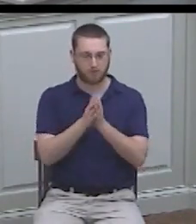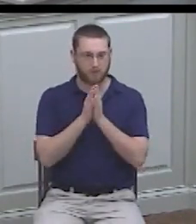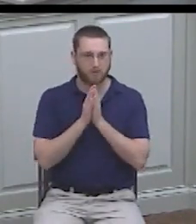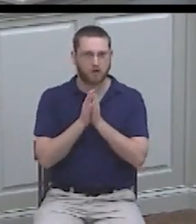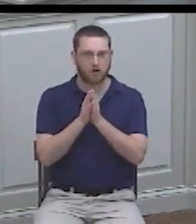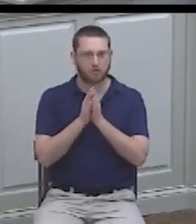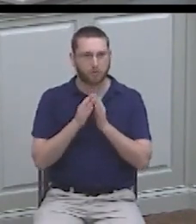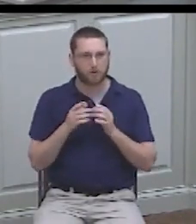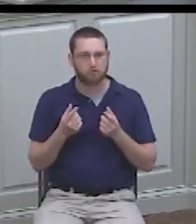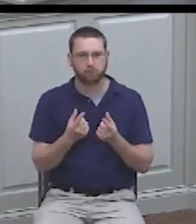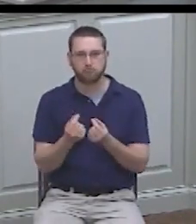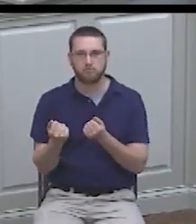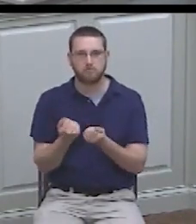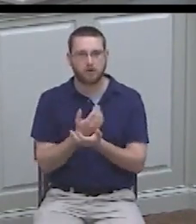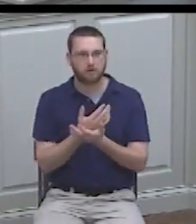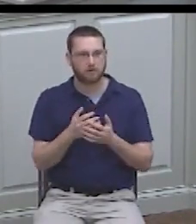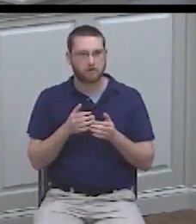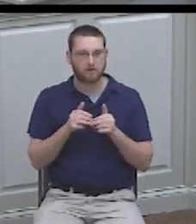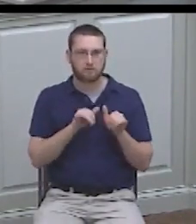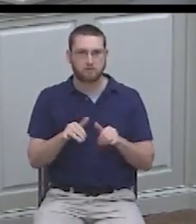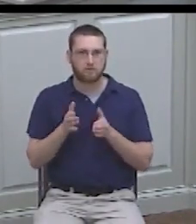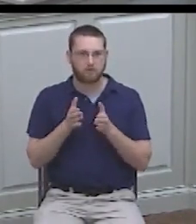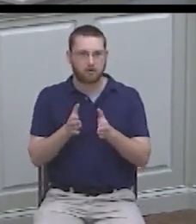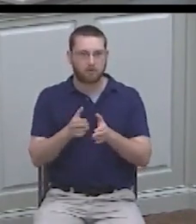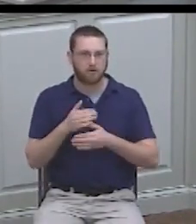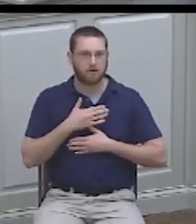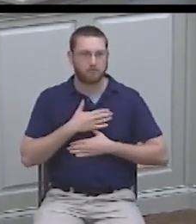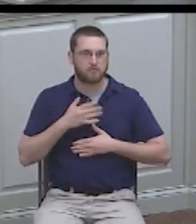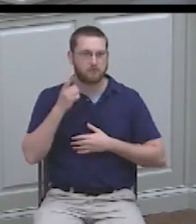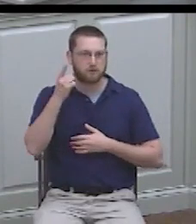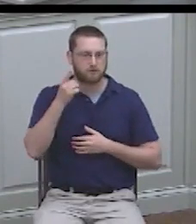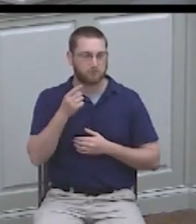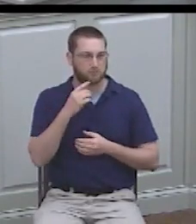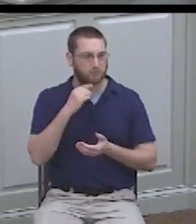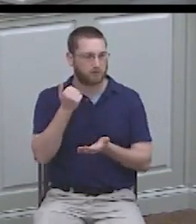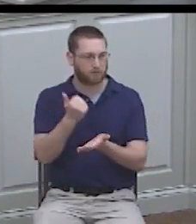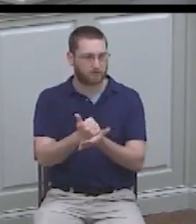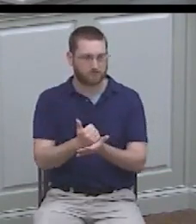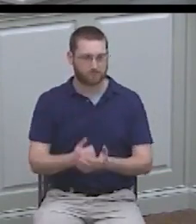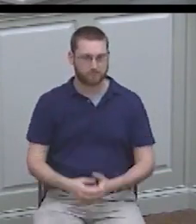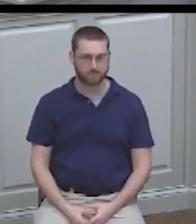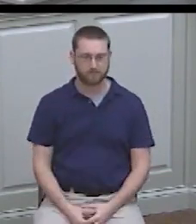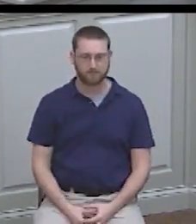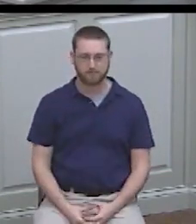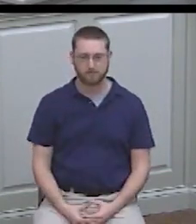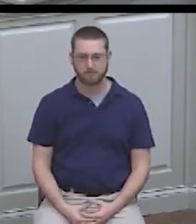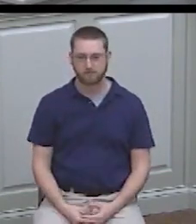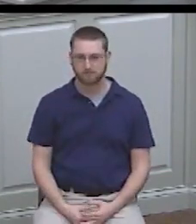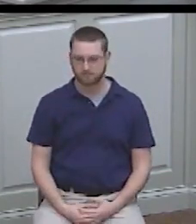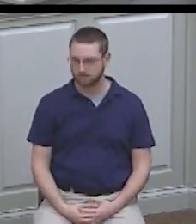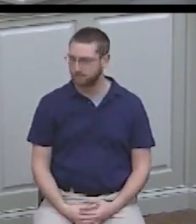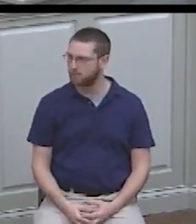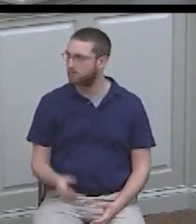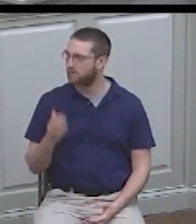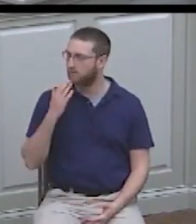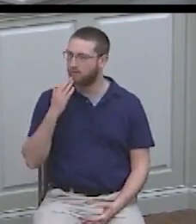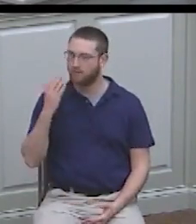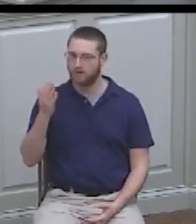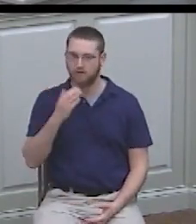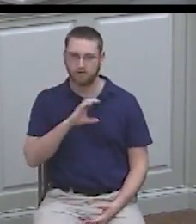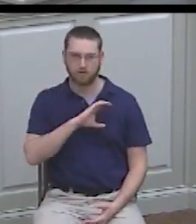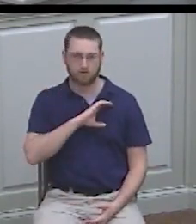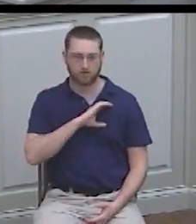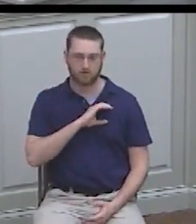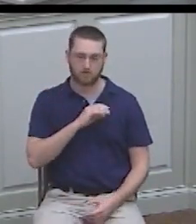conduct ourselves in a way that's pleasing to you. It's in your name we pray. Amen. Amen. Thank you, Commissioner Cottle. Excellent prayer